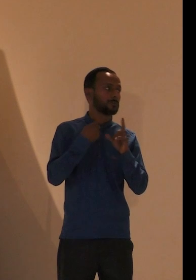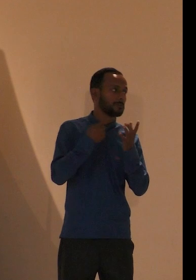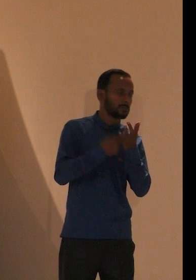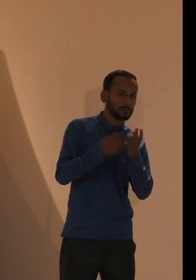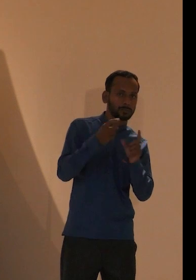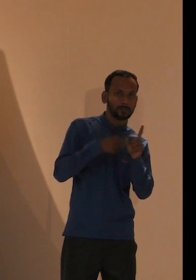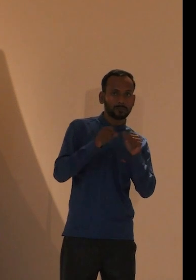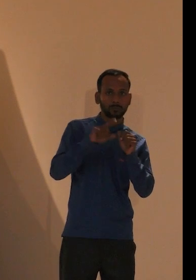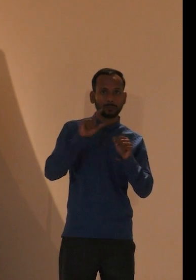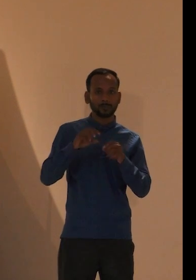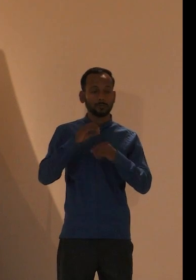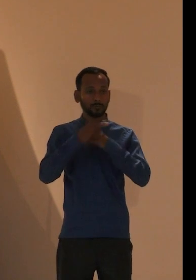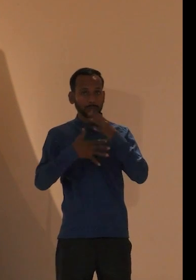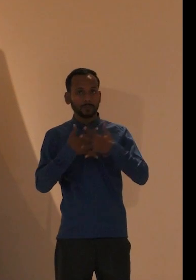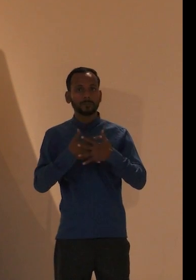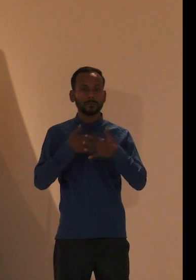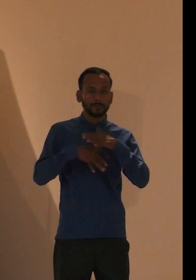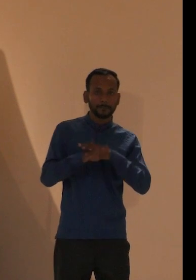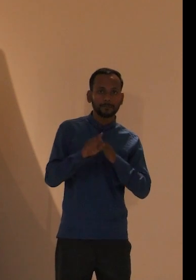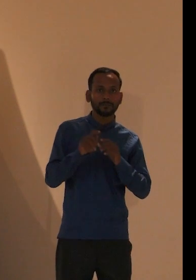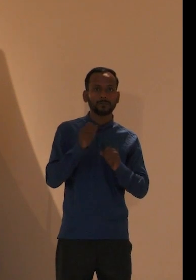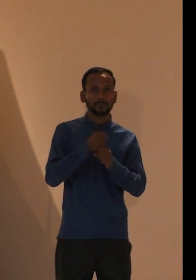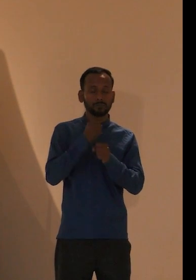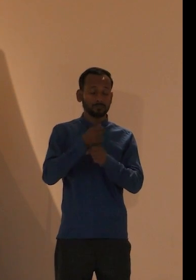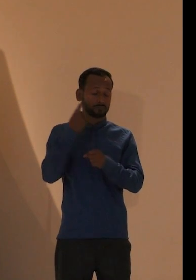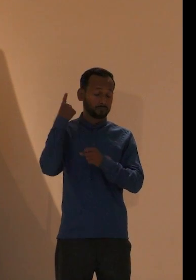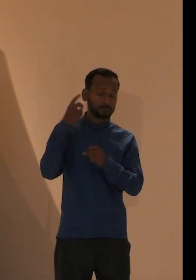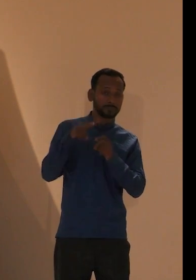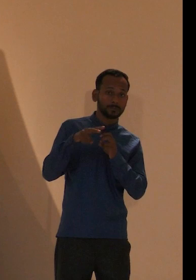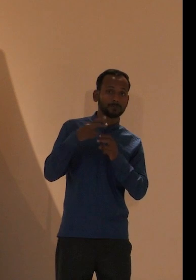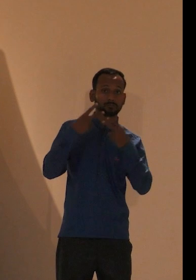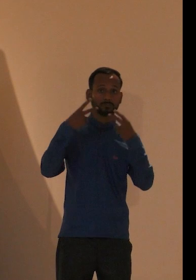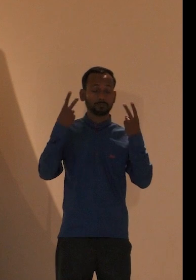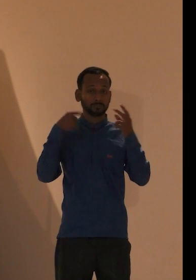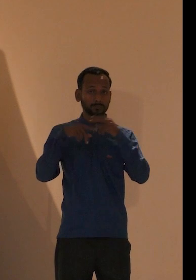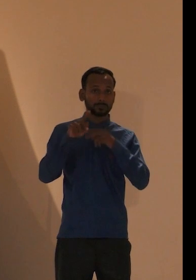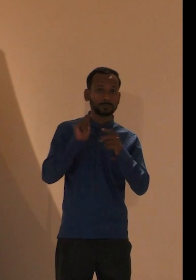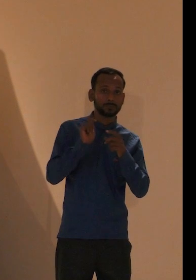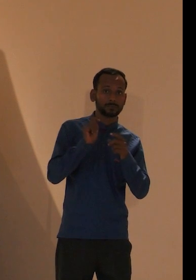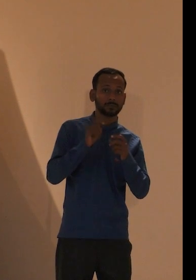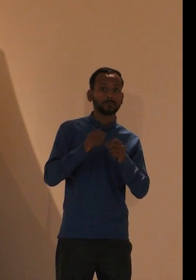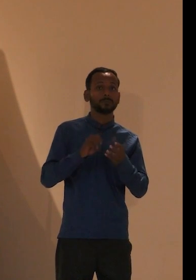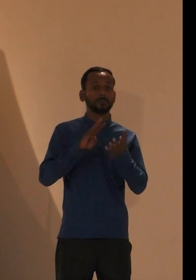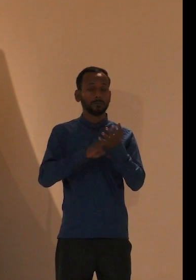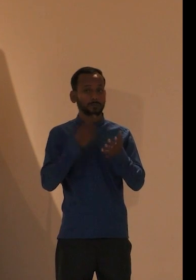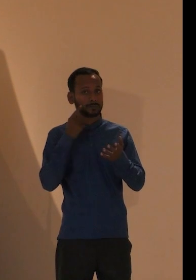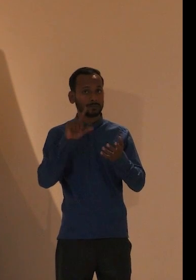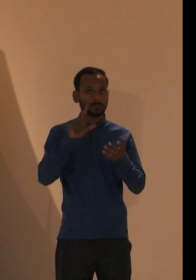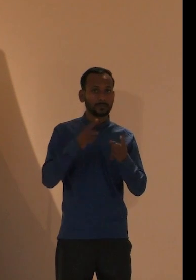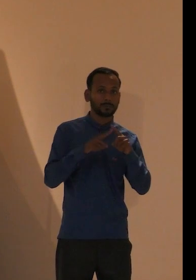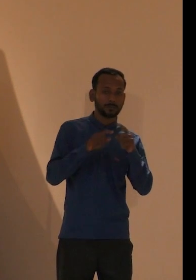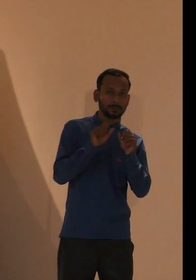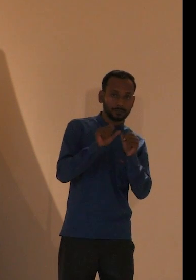the viceroys and governor generals, and these so-called great men of commerce and empire, and military generals,